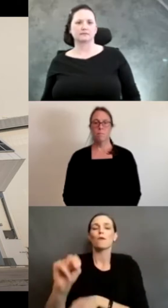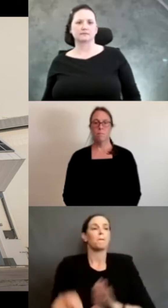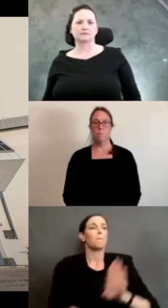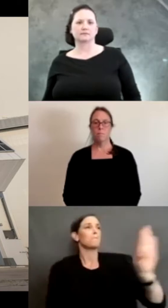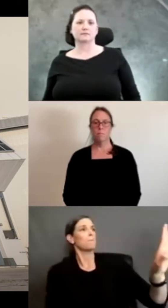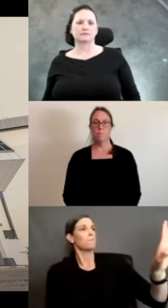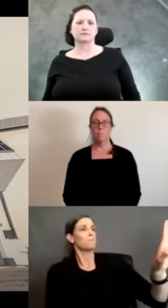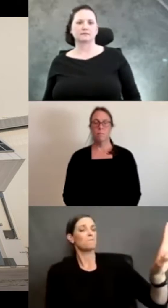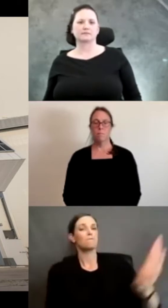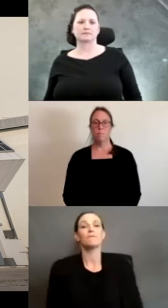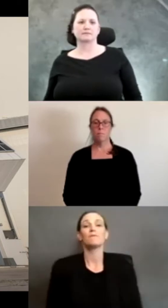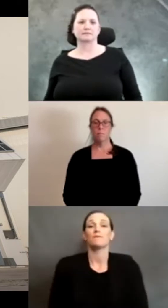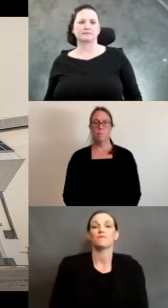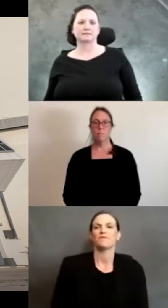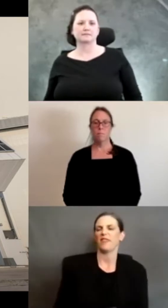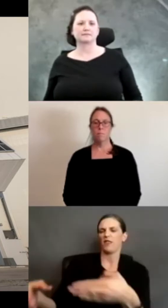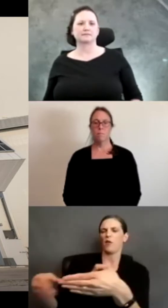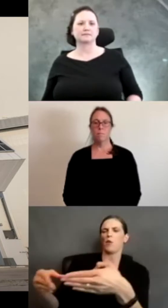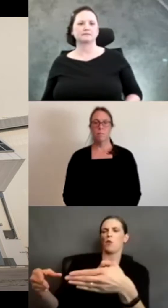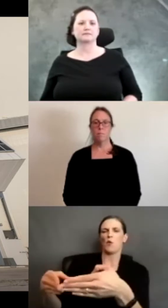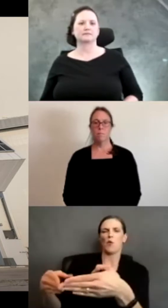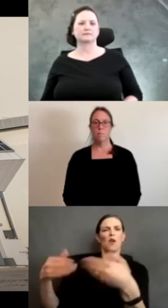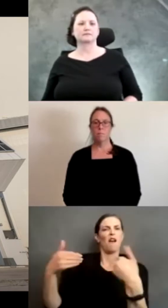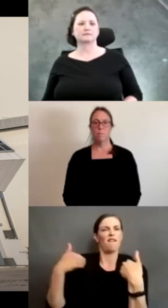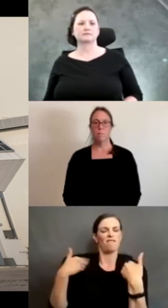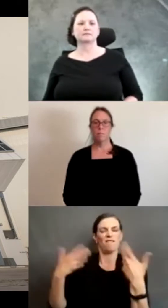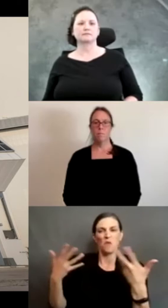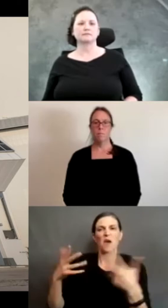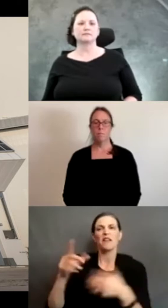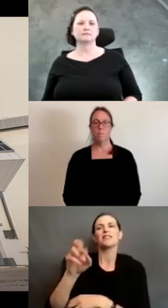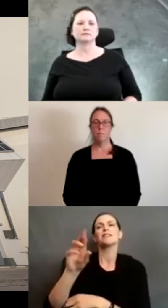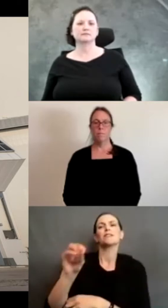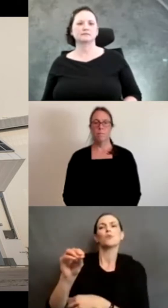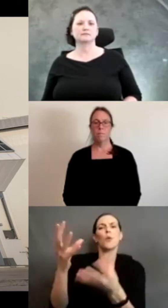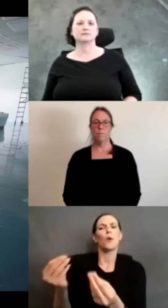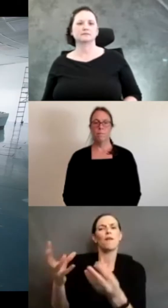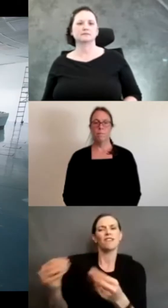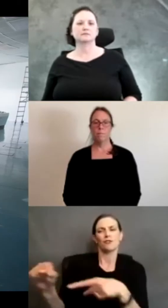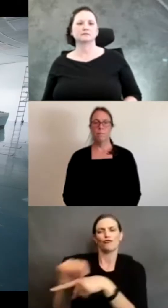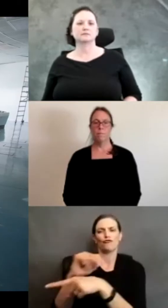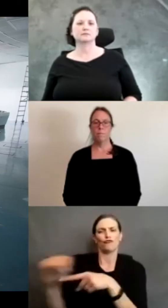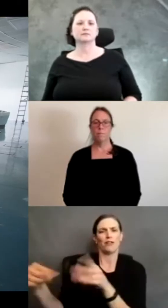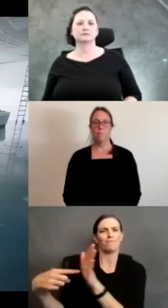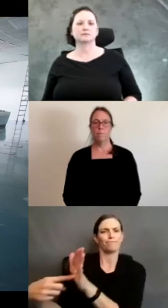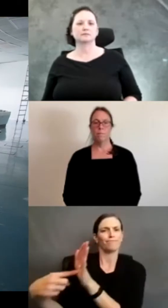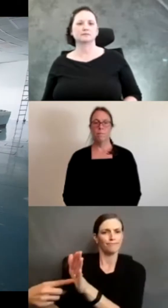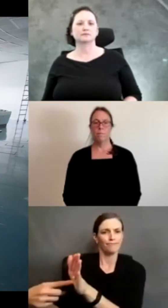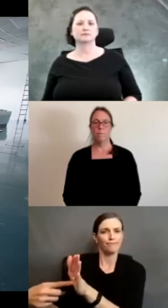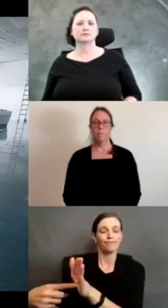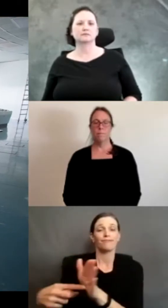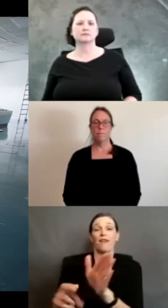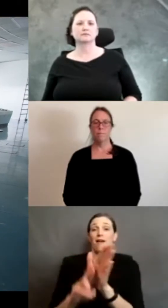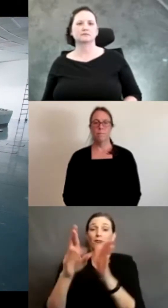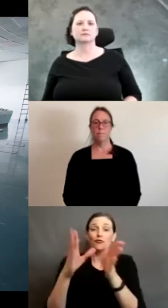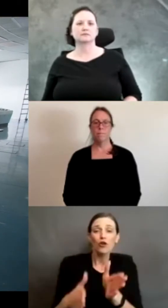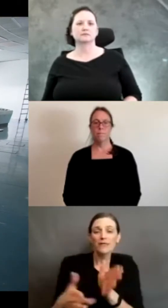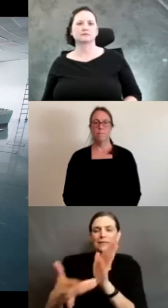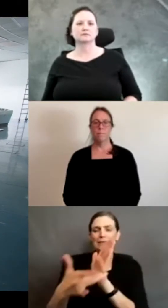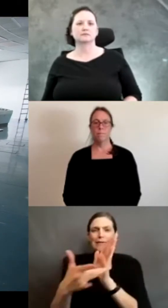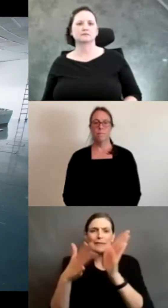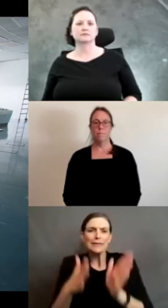In the corner is a zero-gravity training simulator. The astronauts and technicians prepare to board the